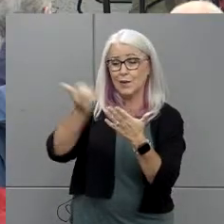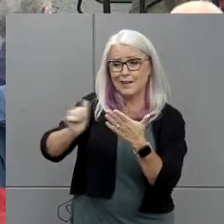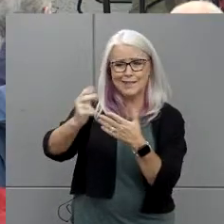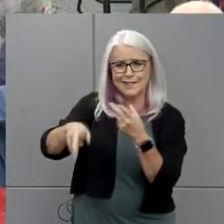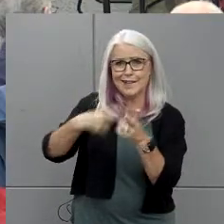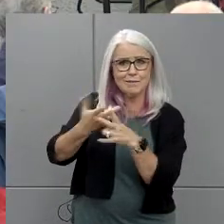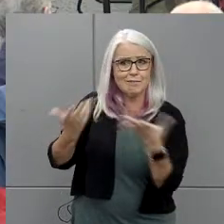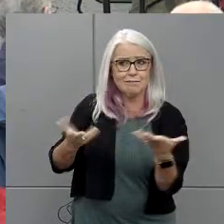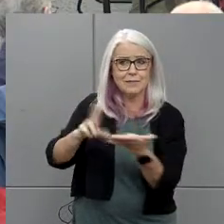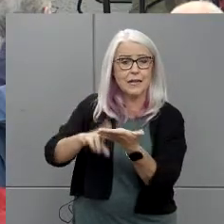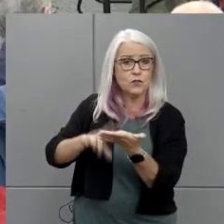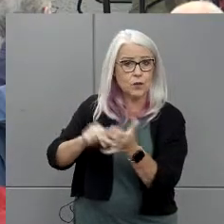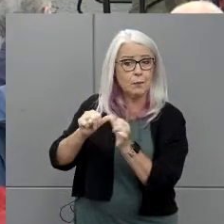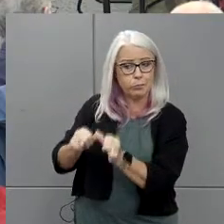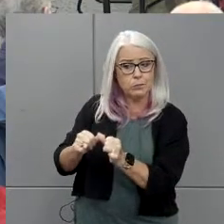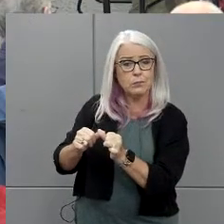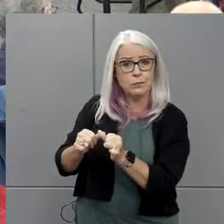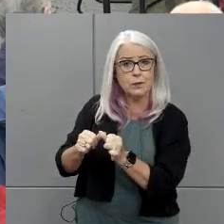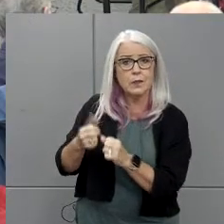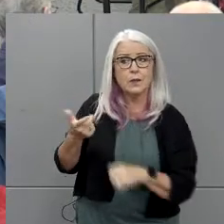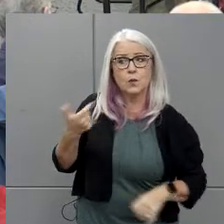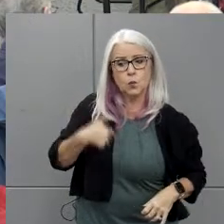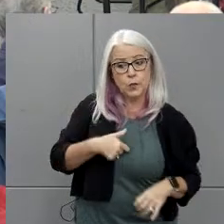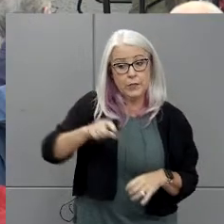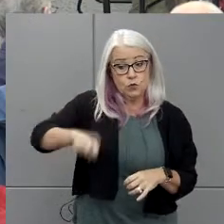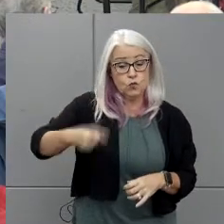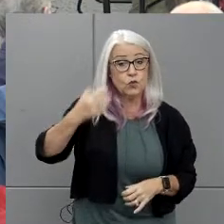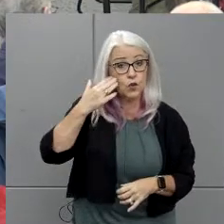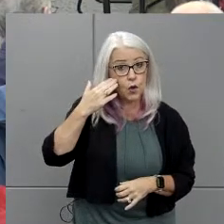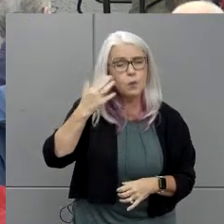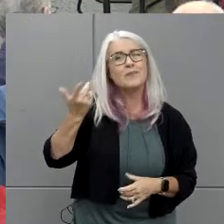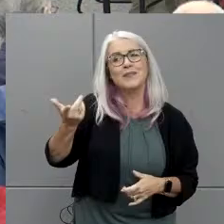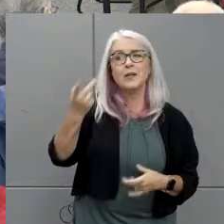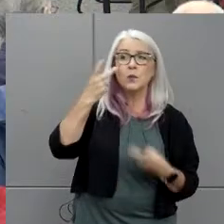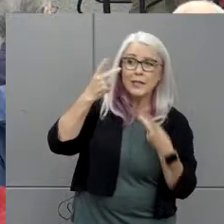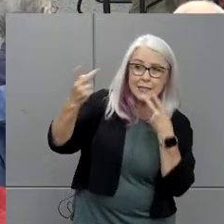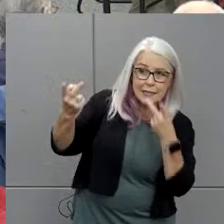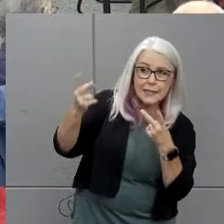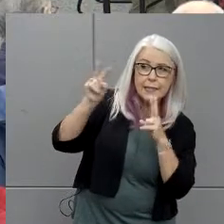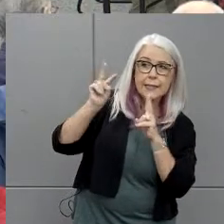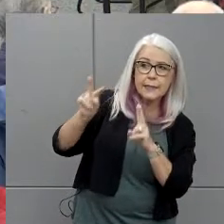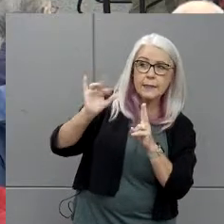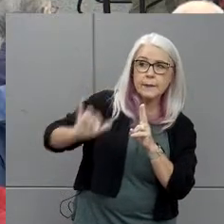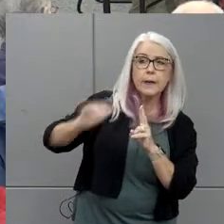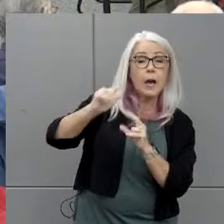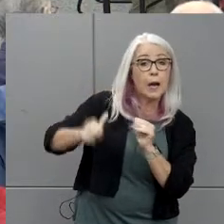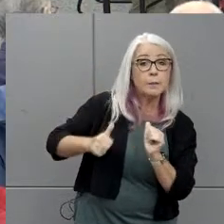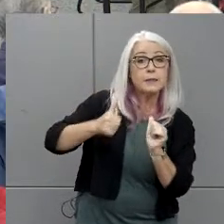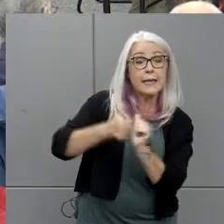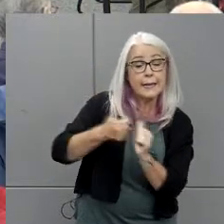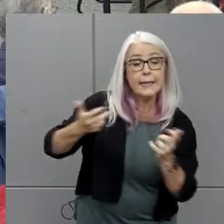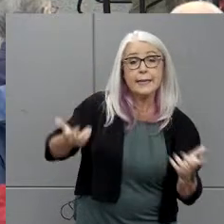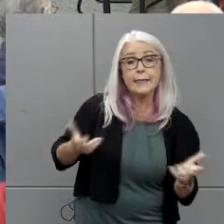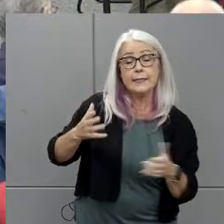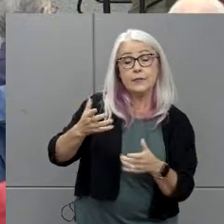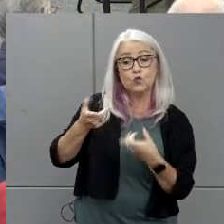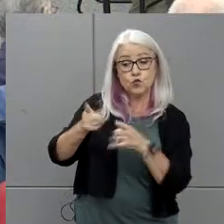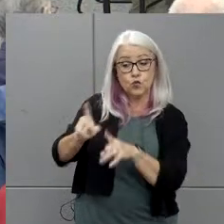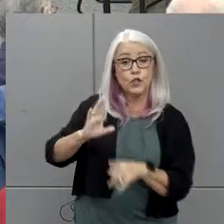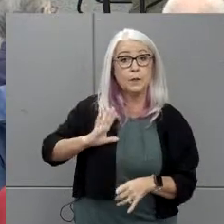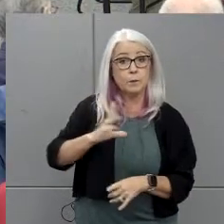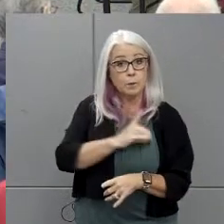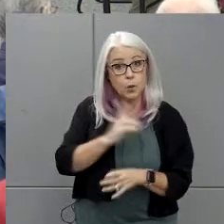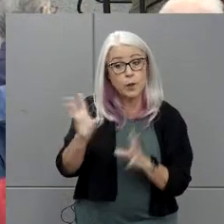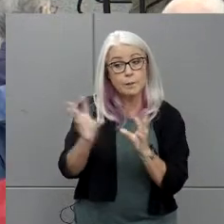contract at all, we should at least know, granted, we see based on the president's updates at the board meetings, but to